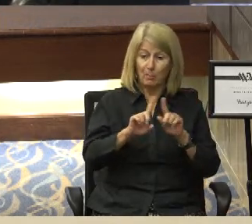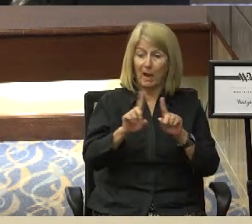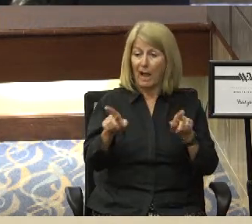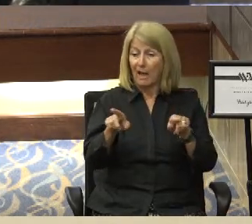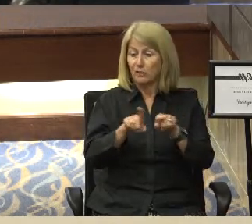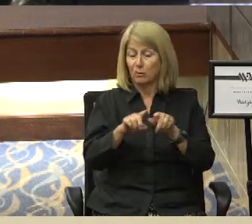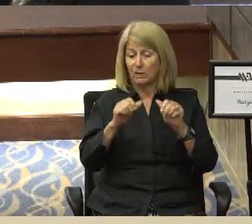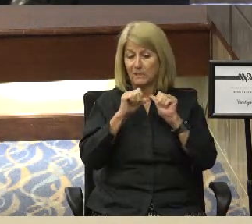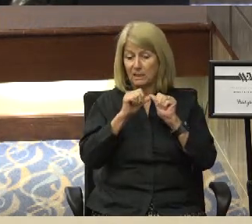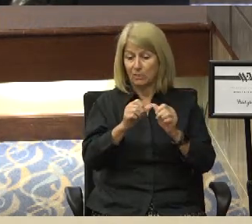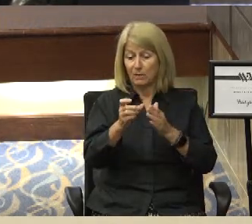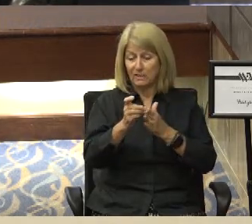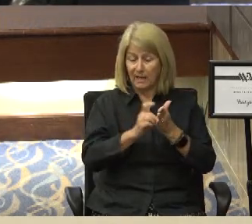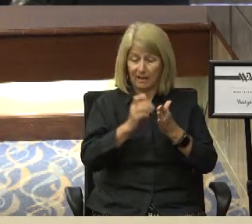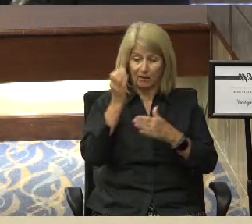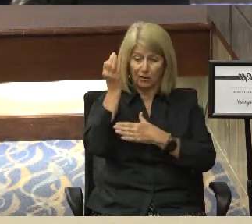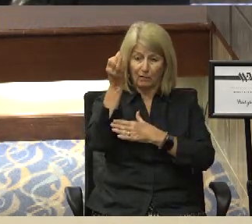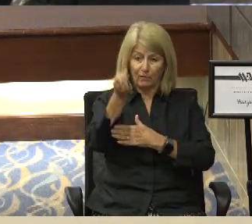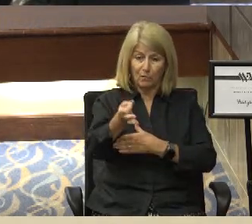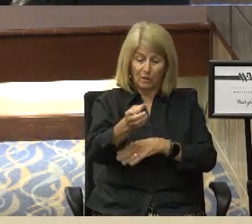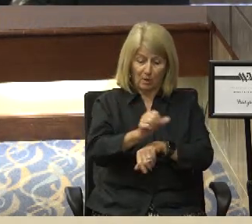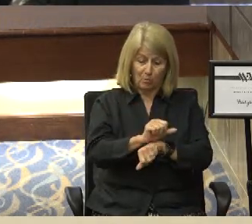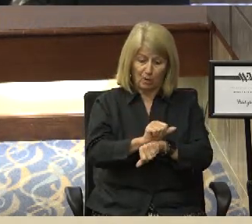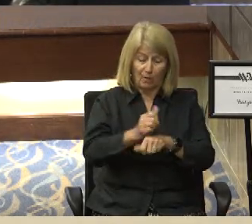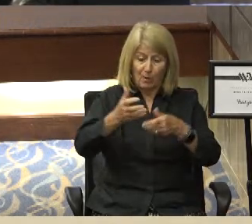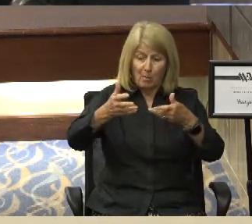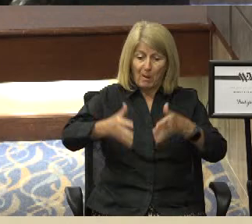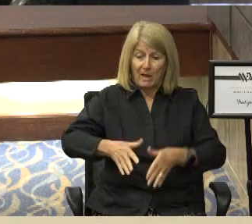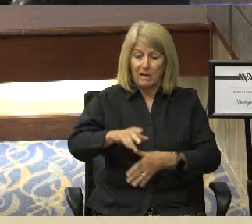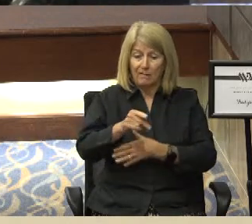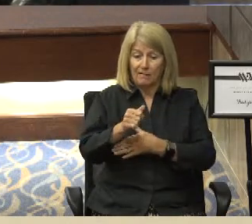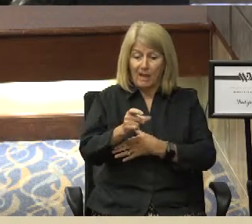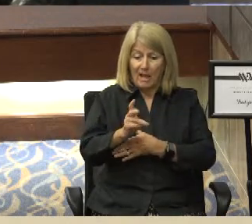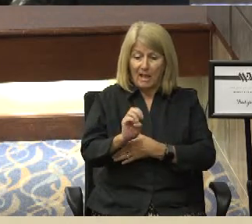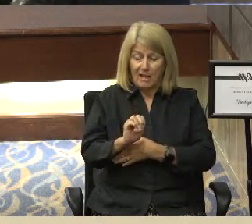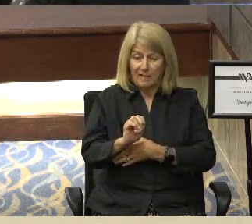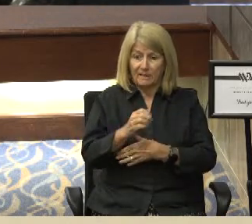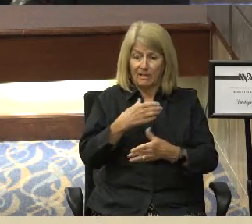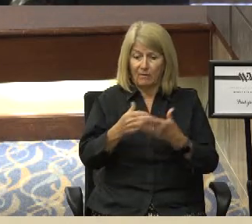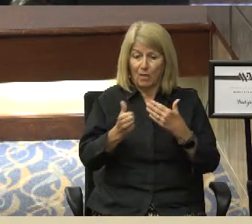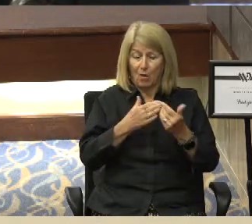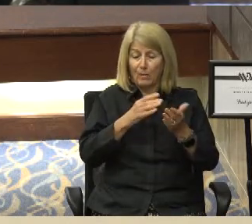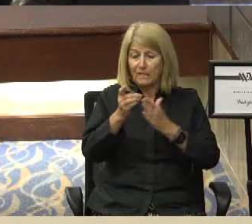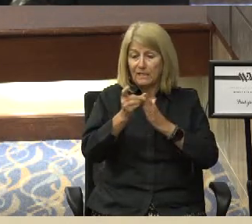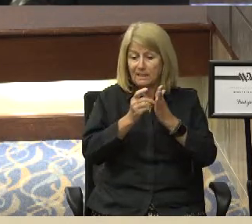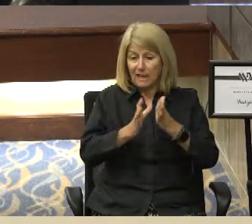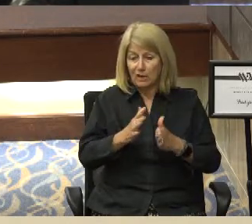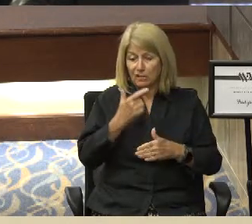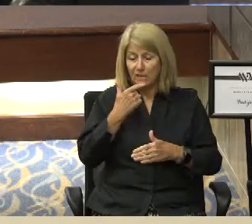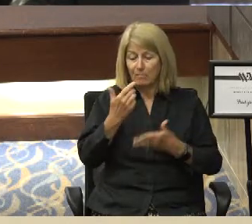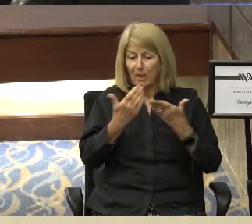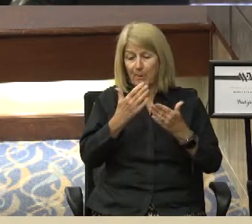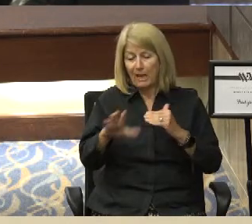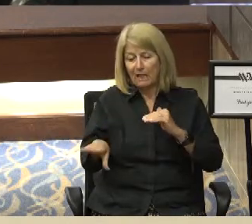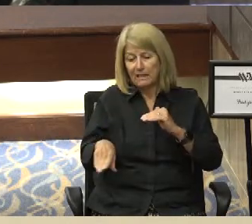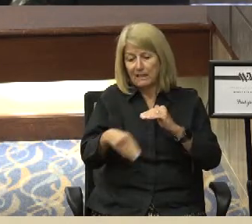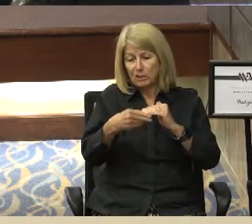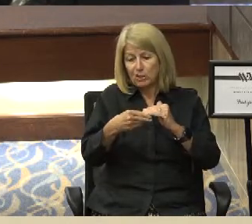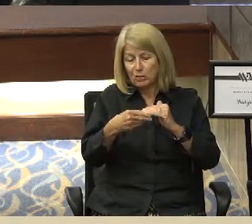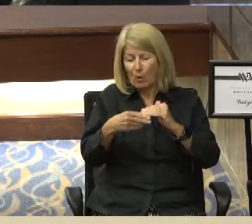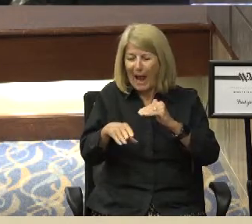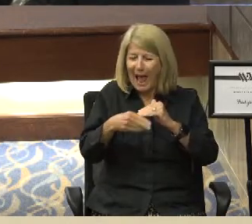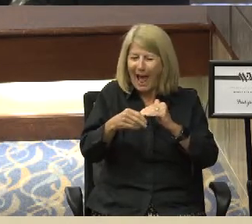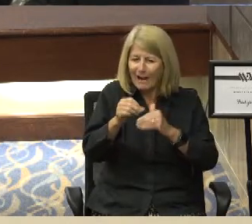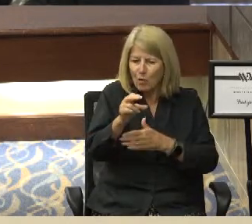phases and also work on the remaining phase, even though the designs are set, there might be some additions or add-ons that can be done to